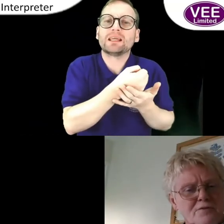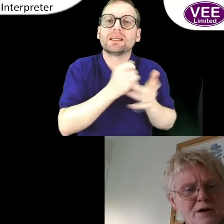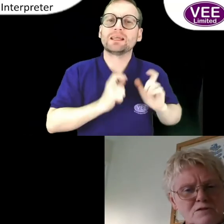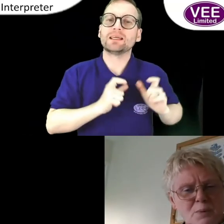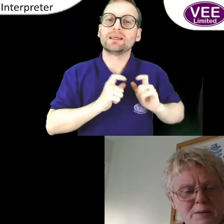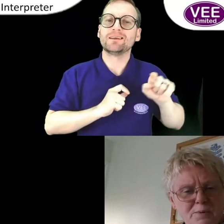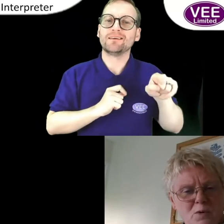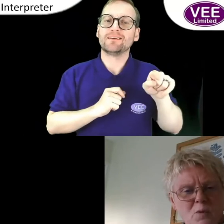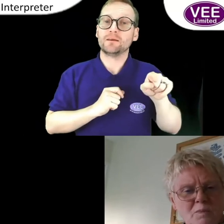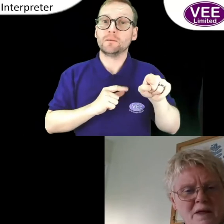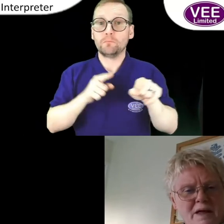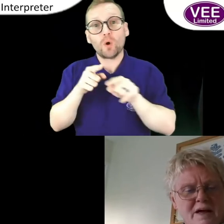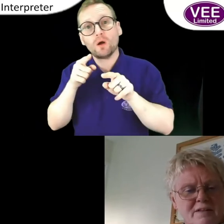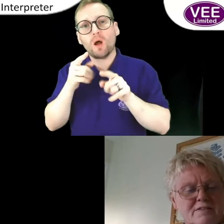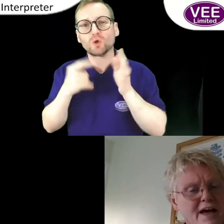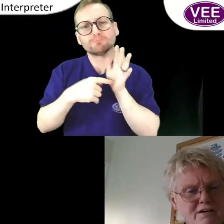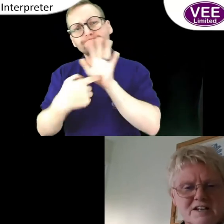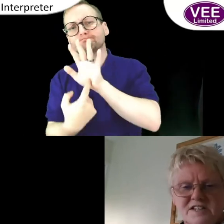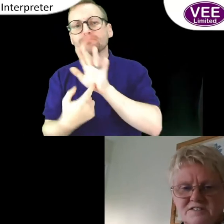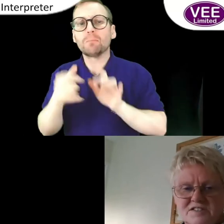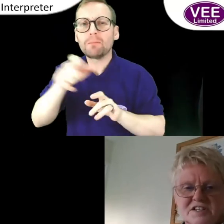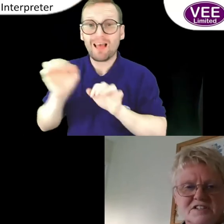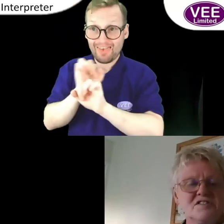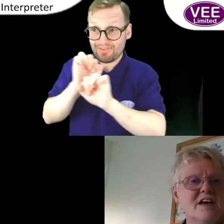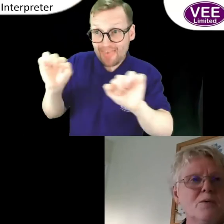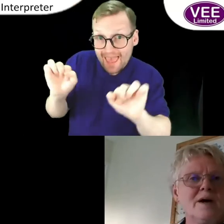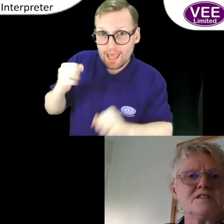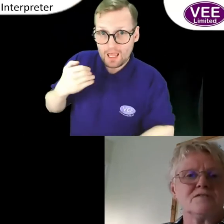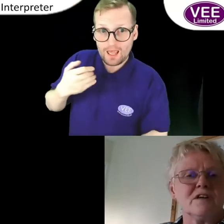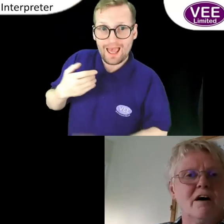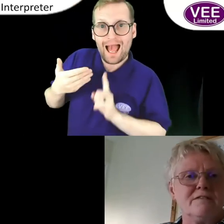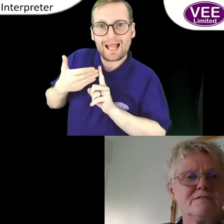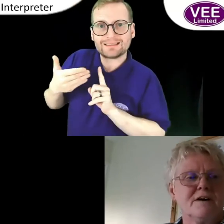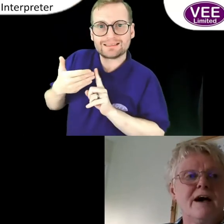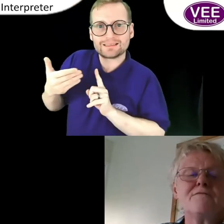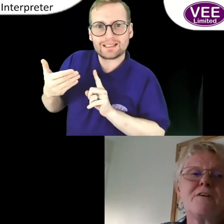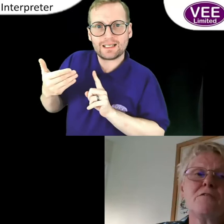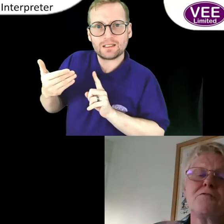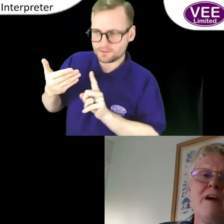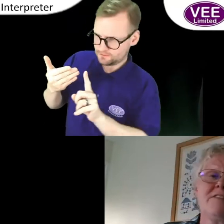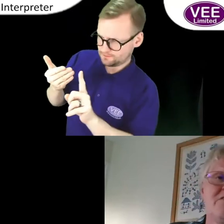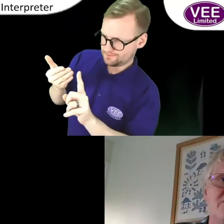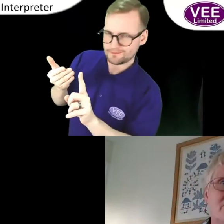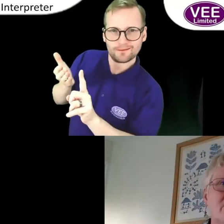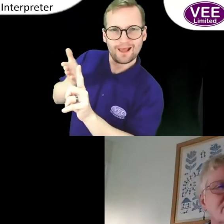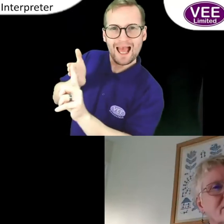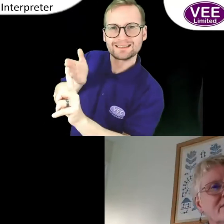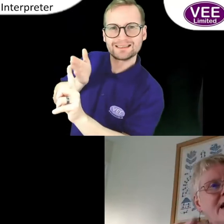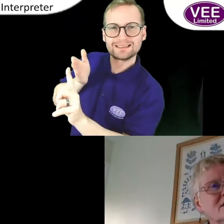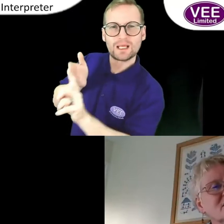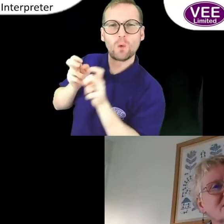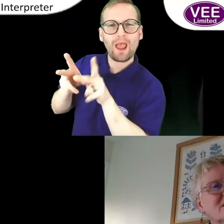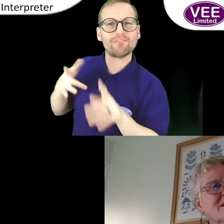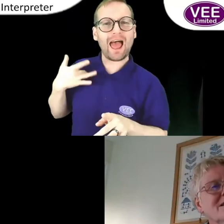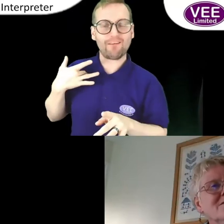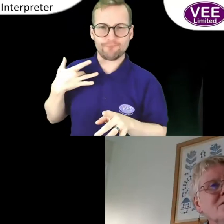But for those people, their identities, their ways of life have felt threatened. And